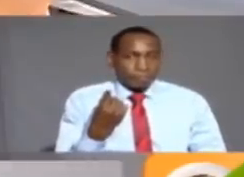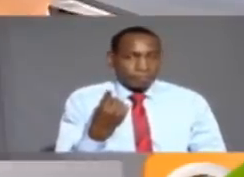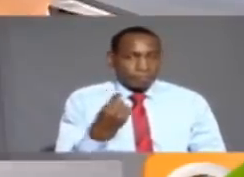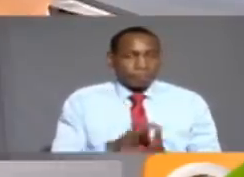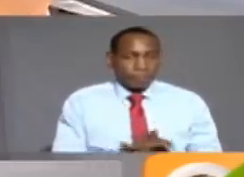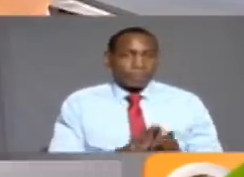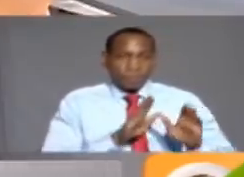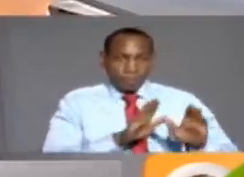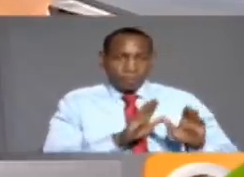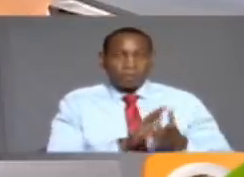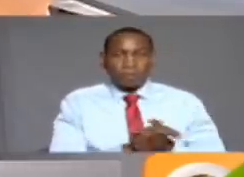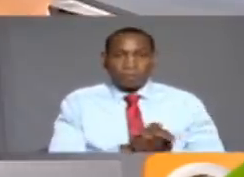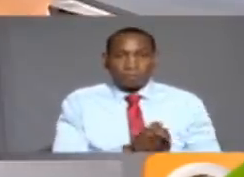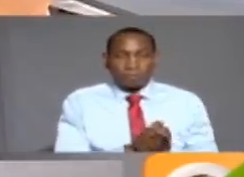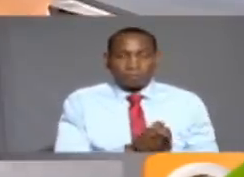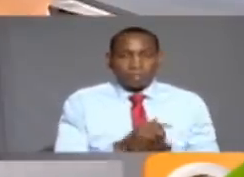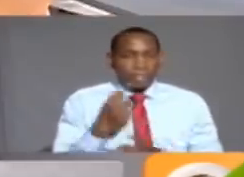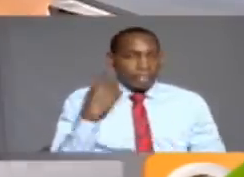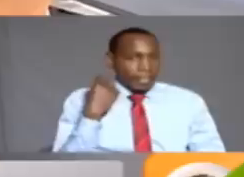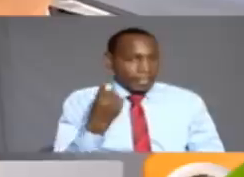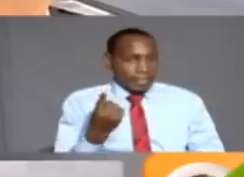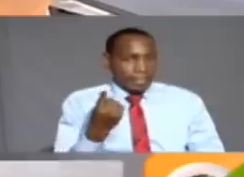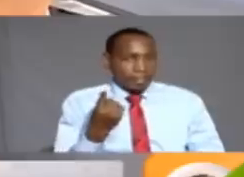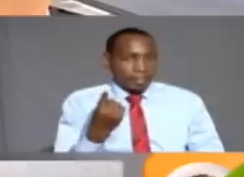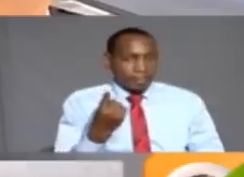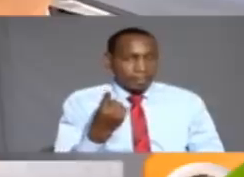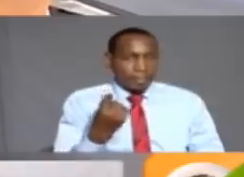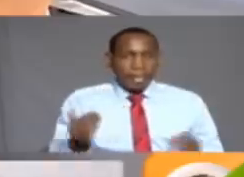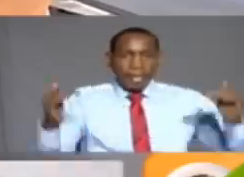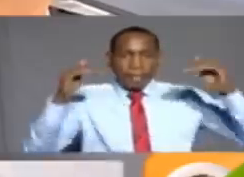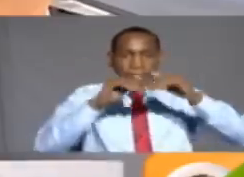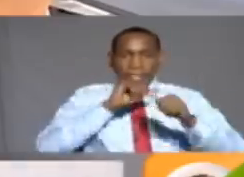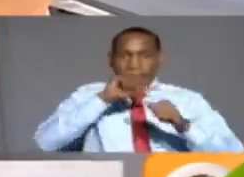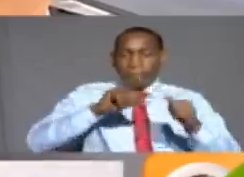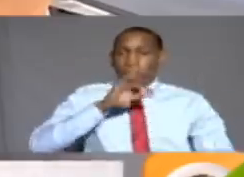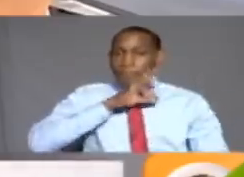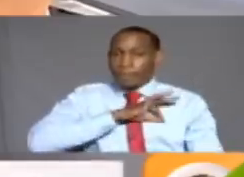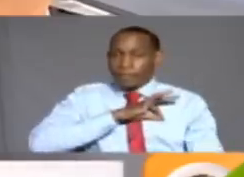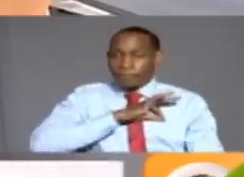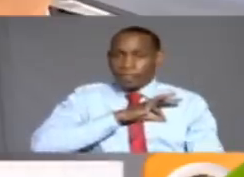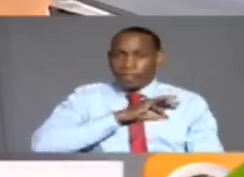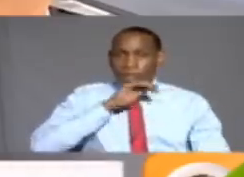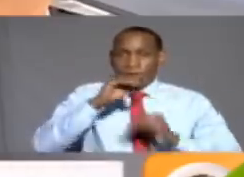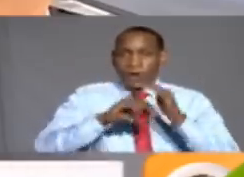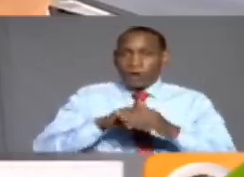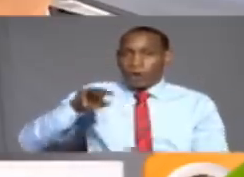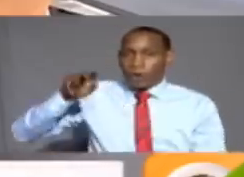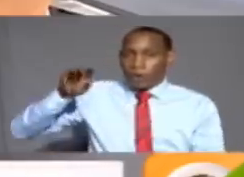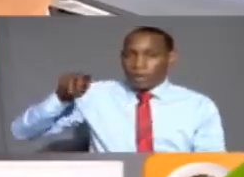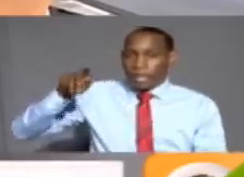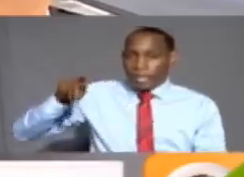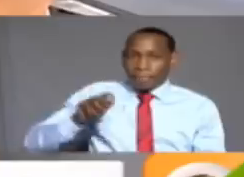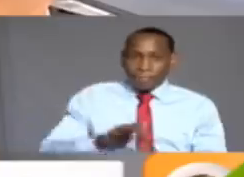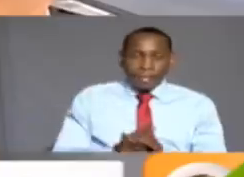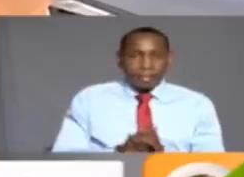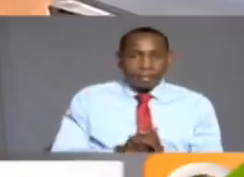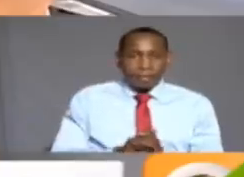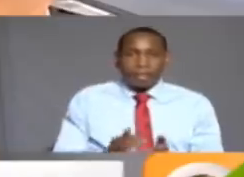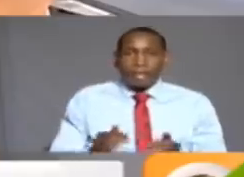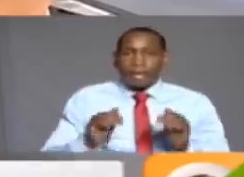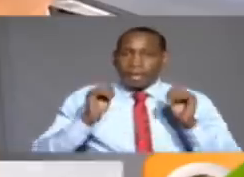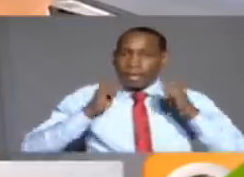will, and I'll let you finish. Recently there was a kamkunji about allowances, and all MPs somehow find a way to